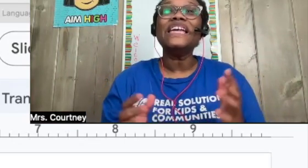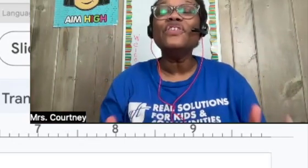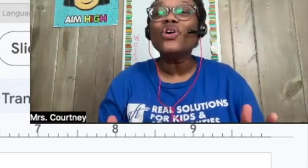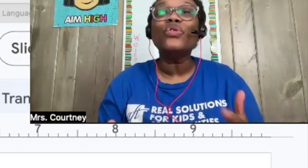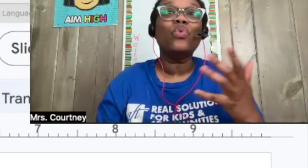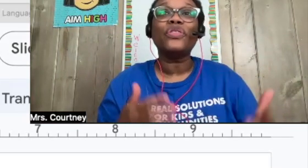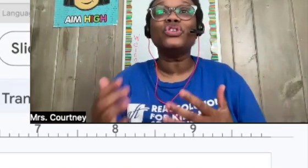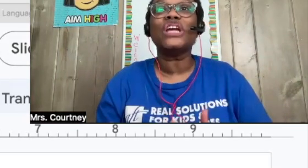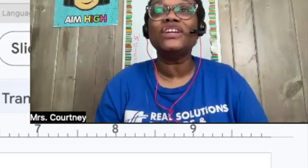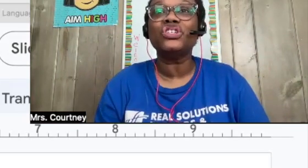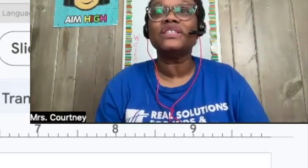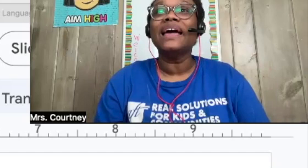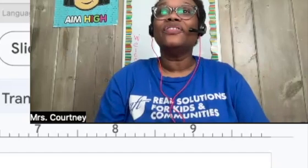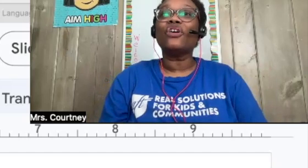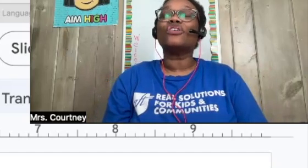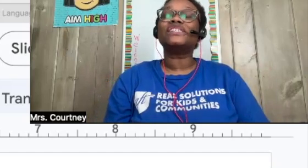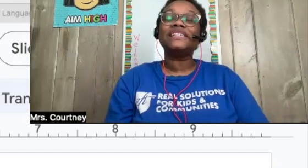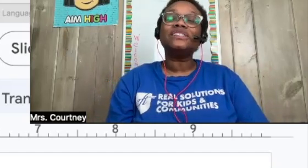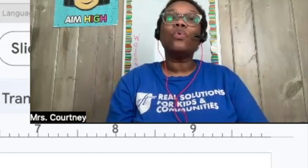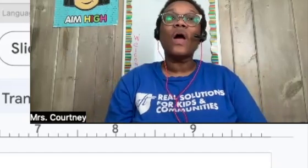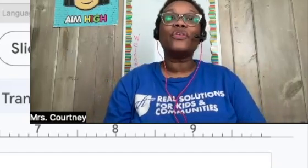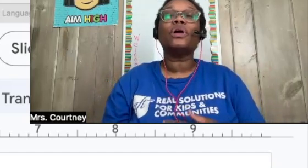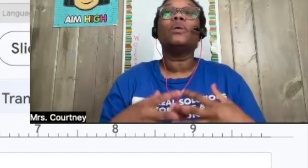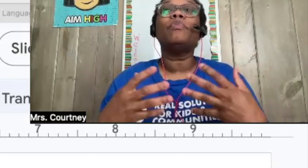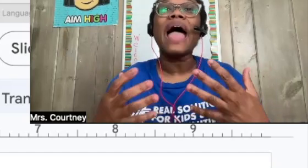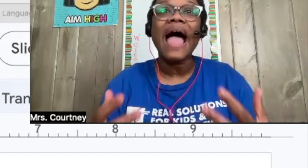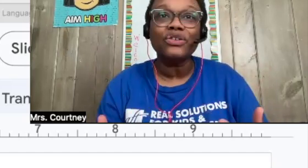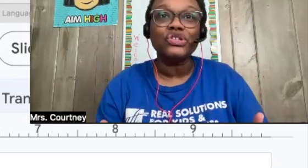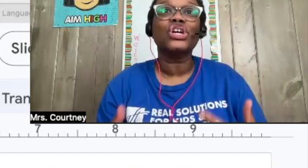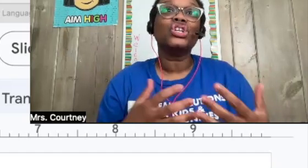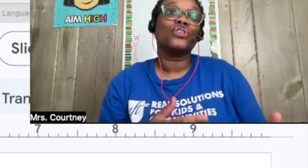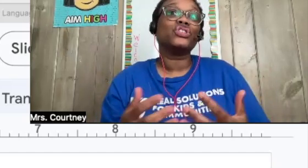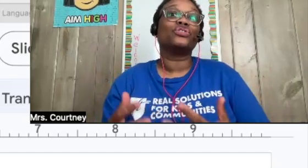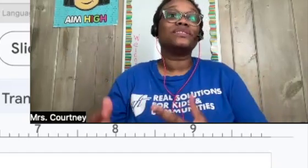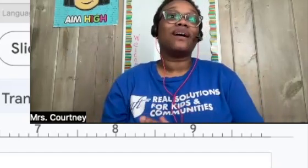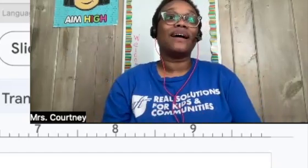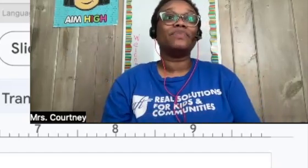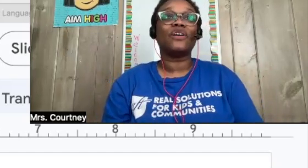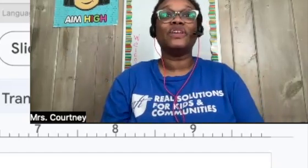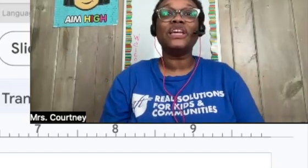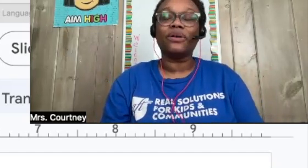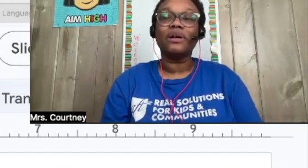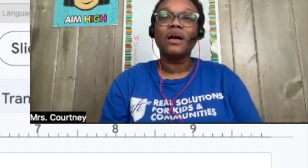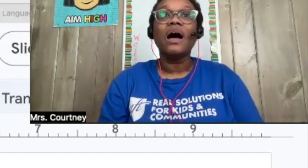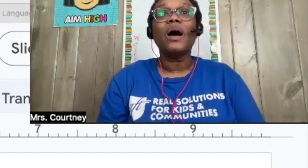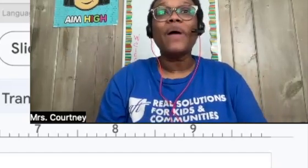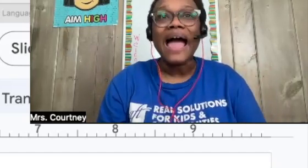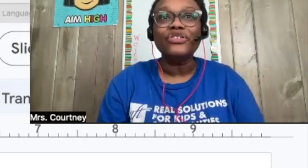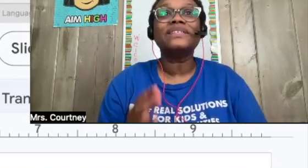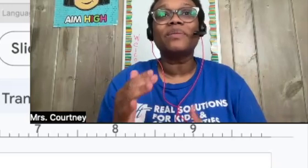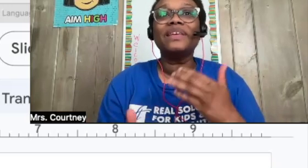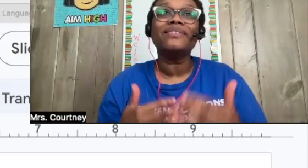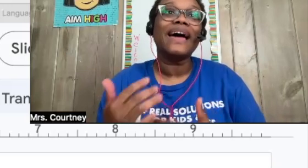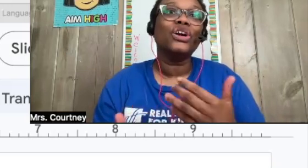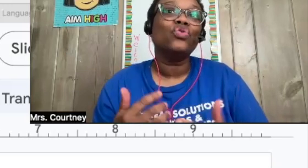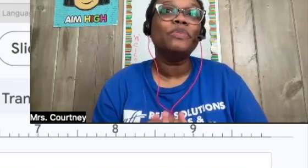Now, even though the weather changes, there are still weather patterns during certain times of the year. A pattern